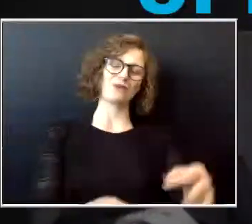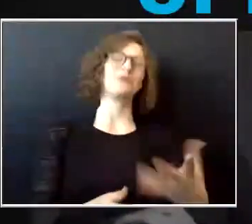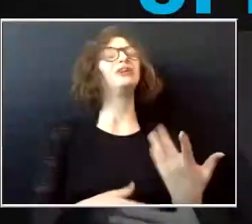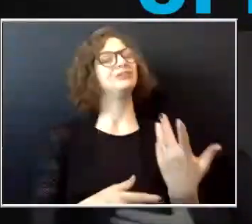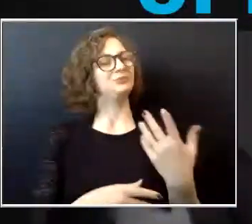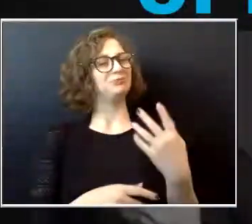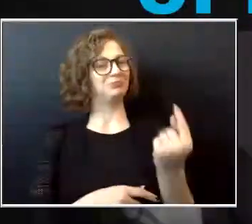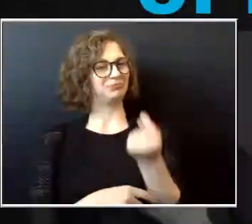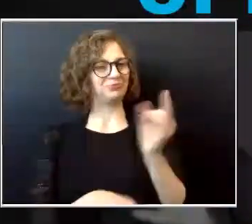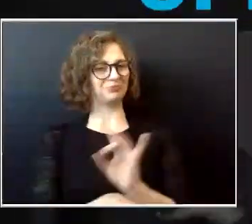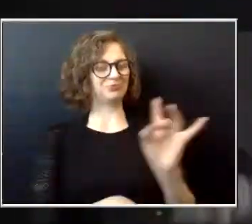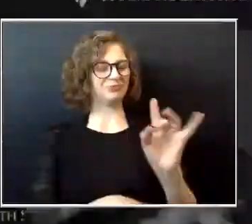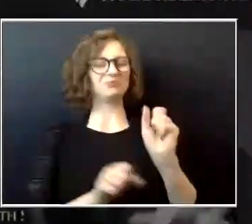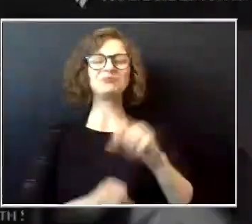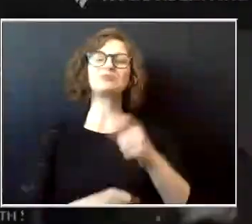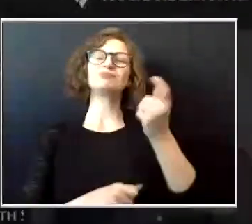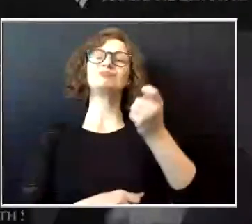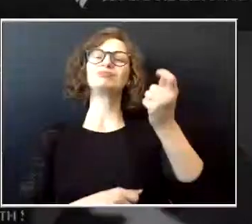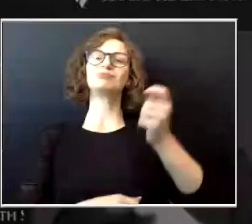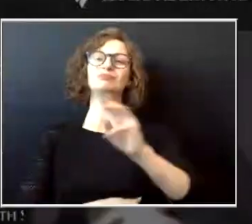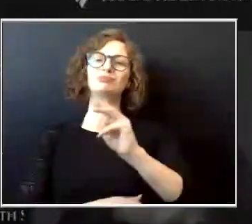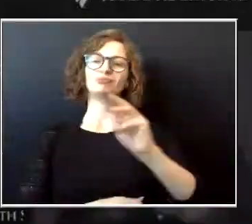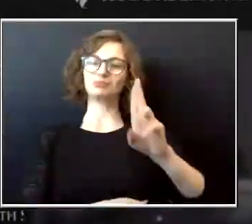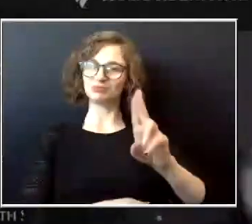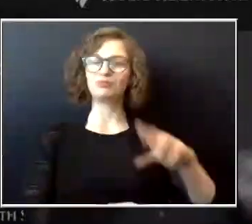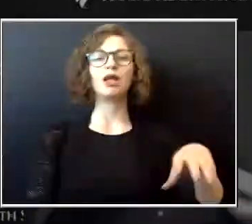Subscribe to our Morning Medical Update and Open